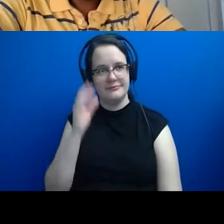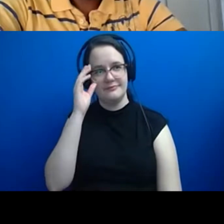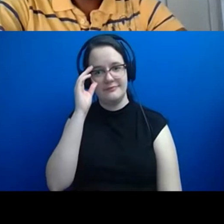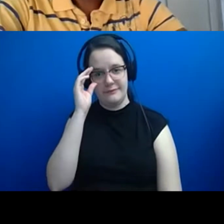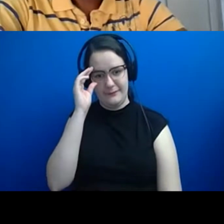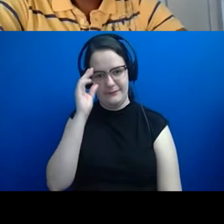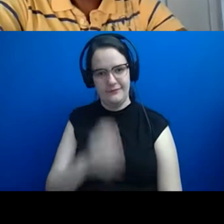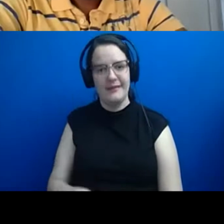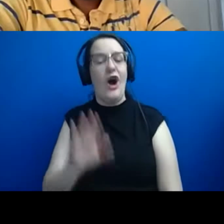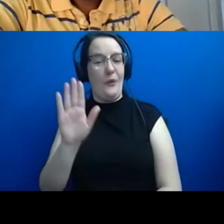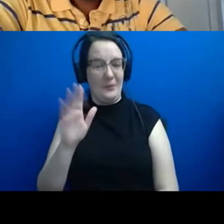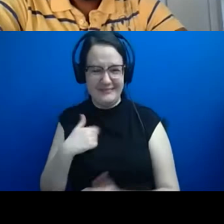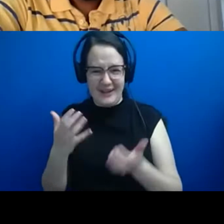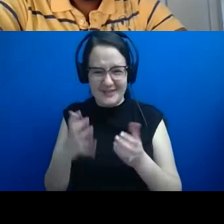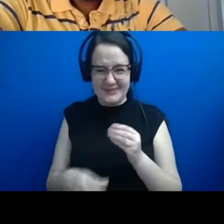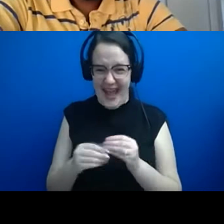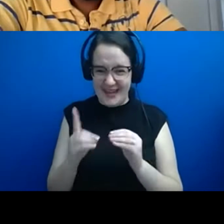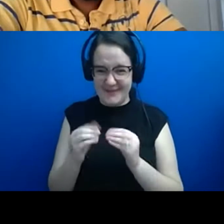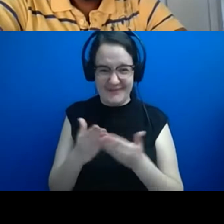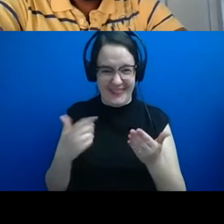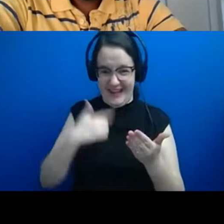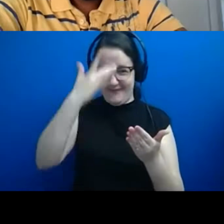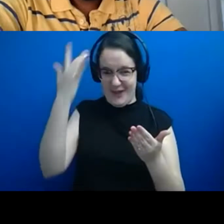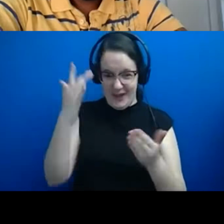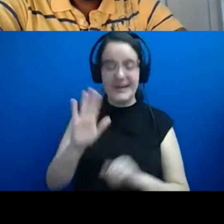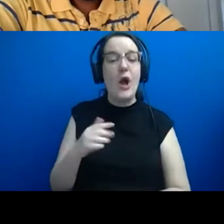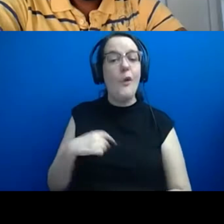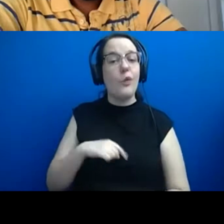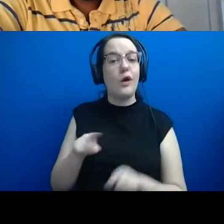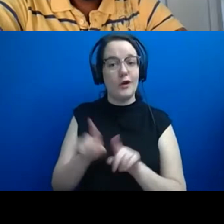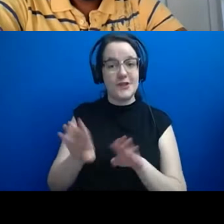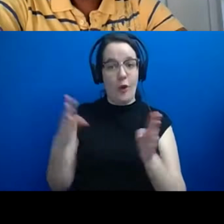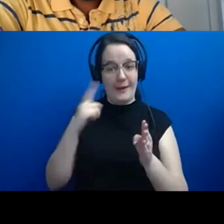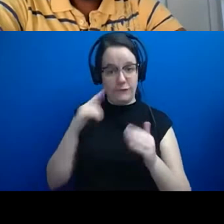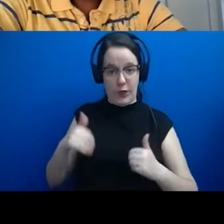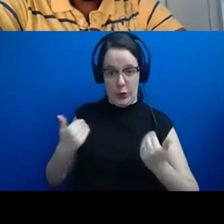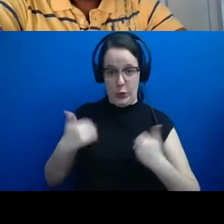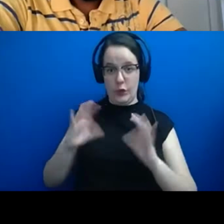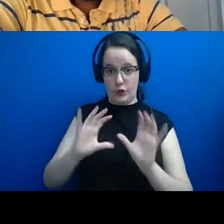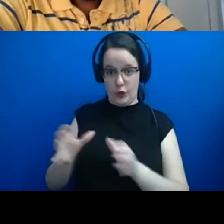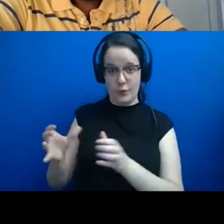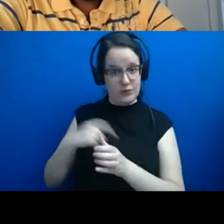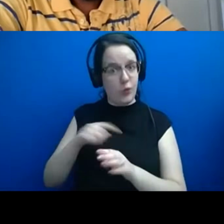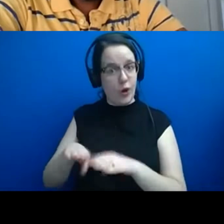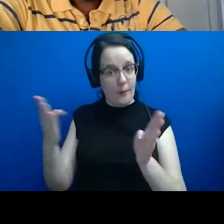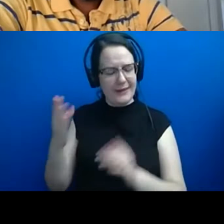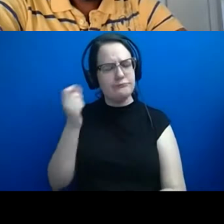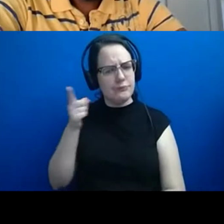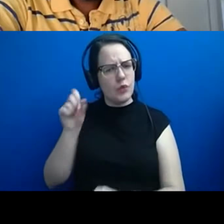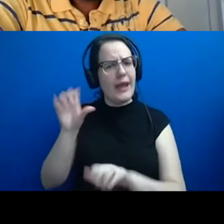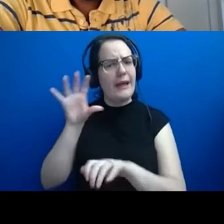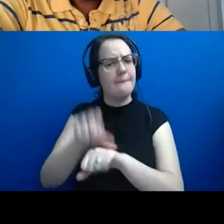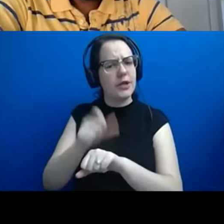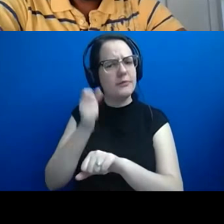I just want to add to that one thing I forgot to say. We're also open for youth groups. So you can book while we don't offer our